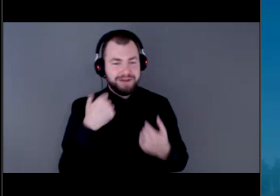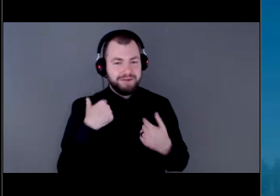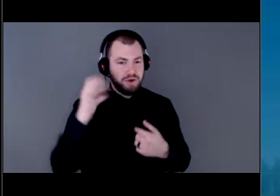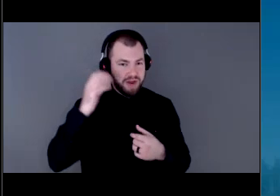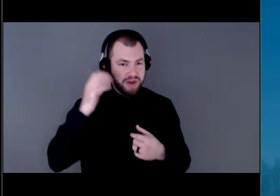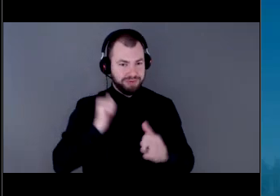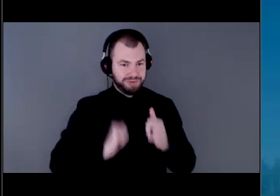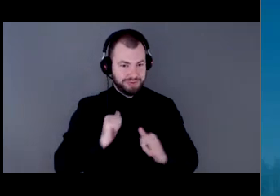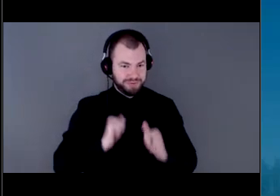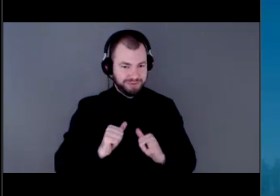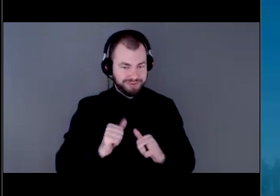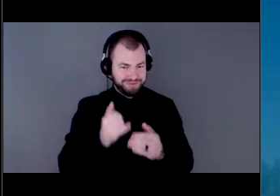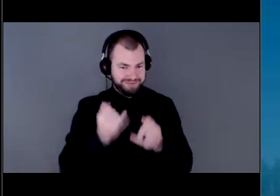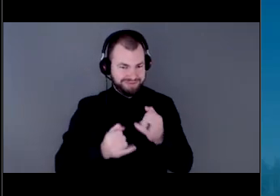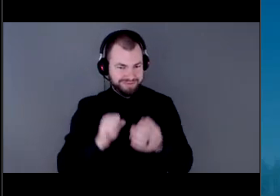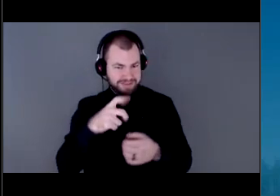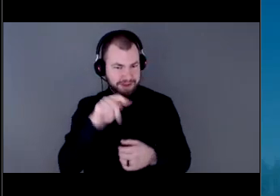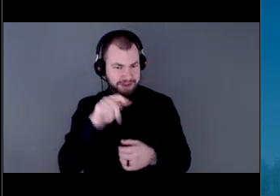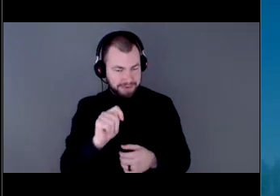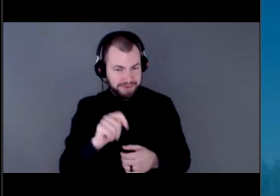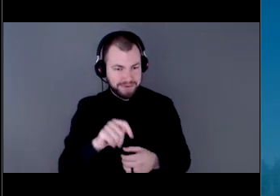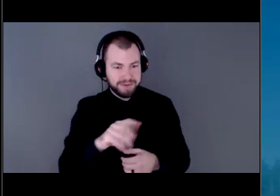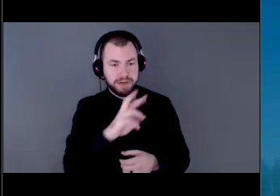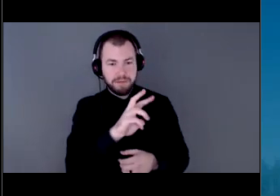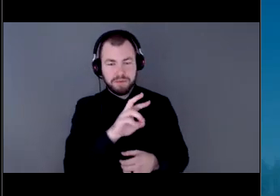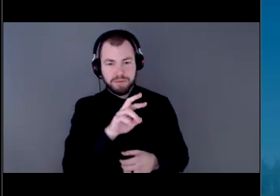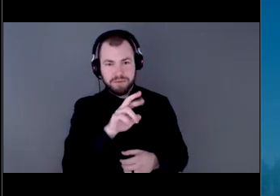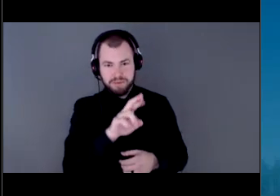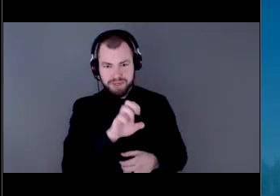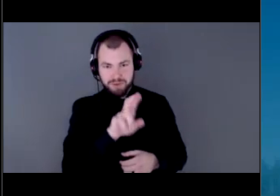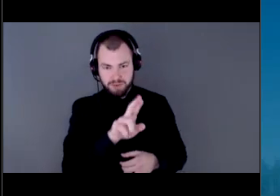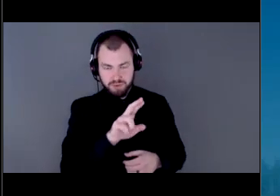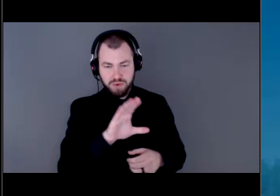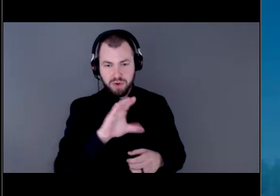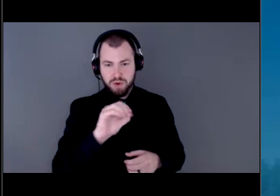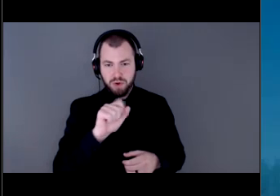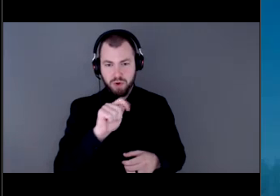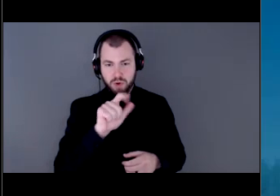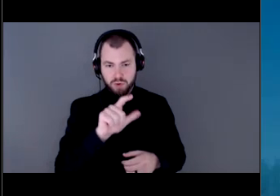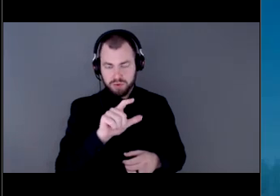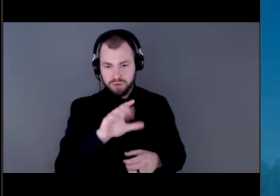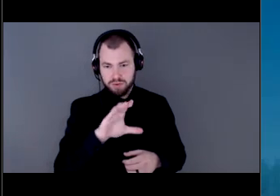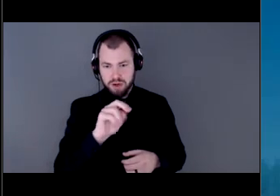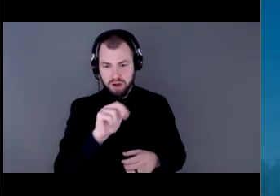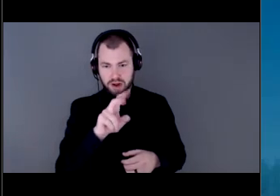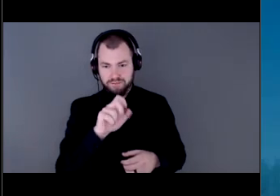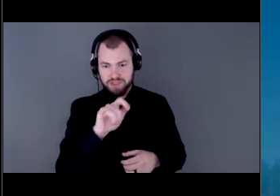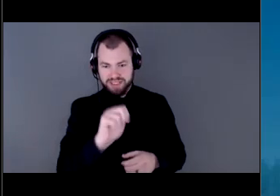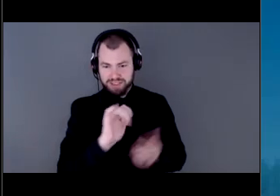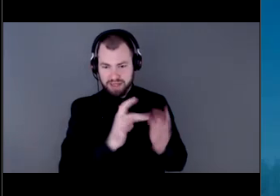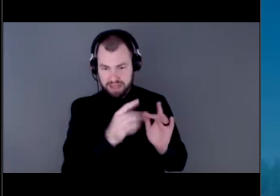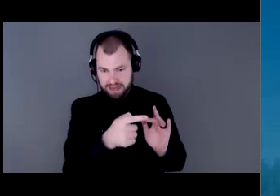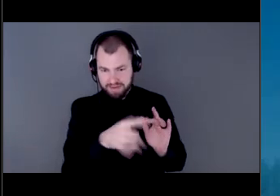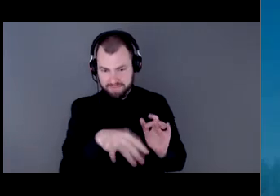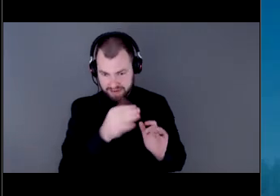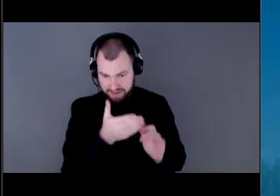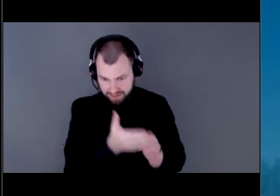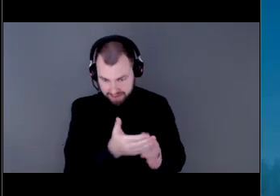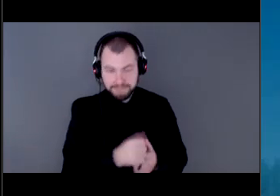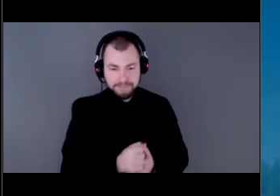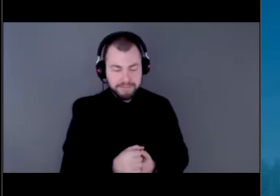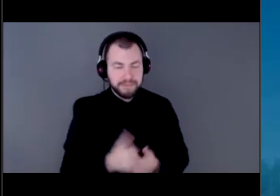find it online at WERU Coastal Community Coastal Conversations. We're working on videos